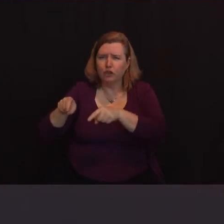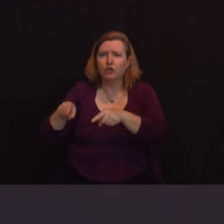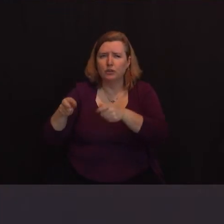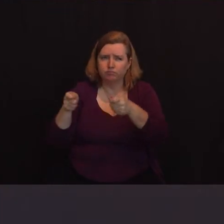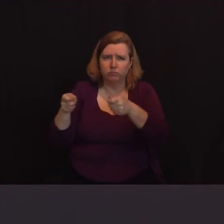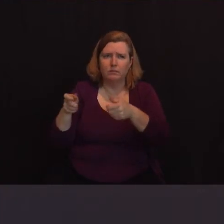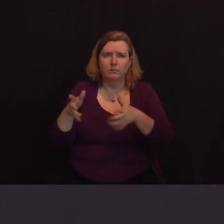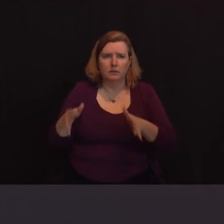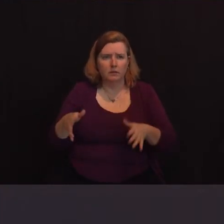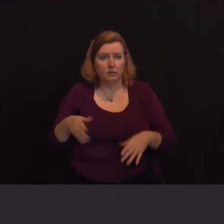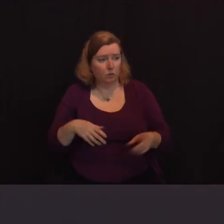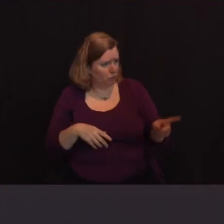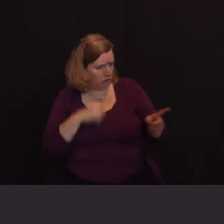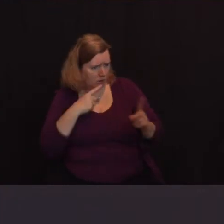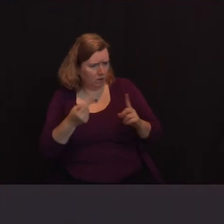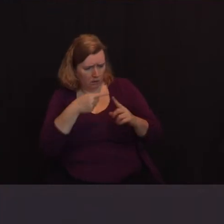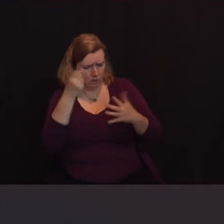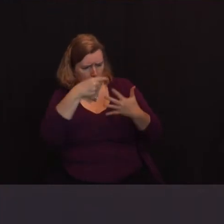subject.